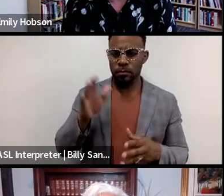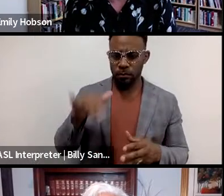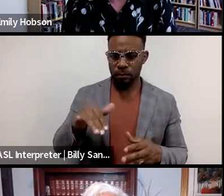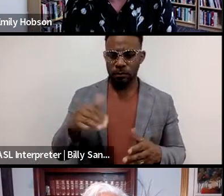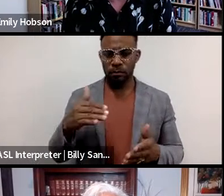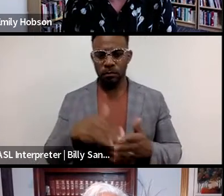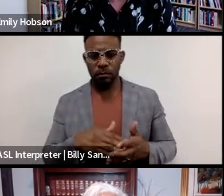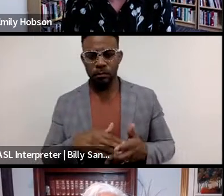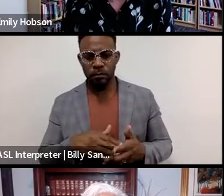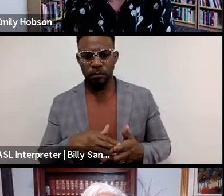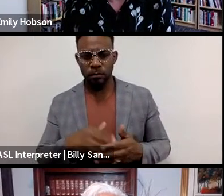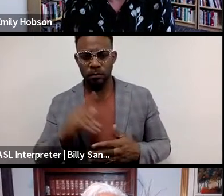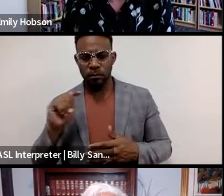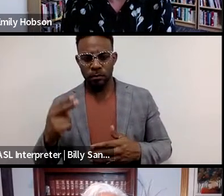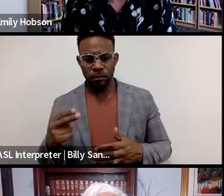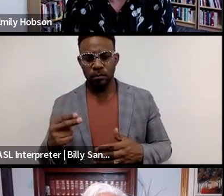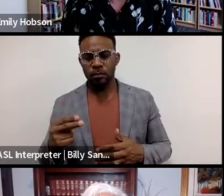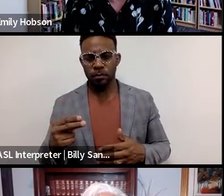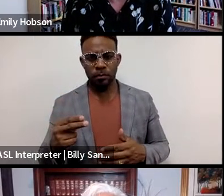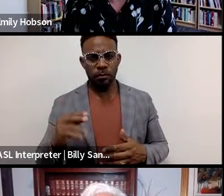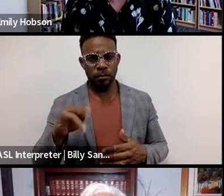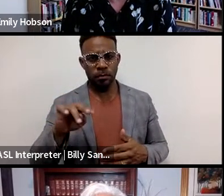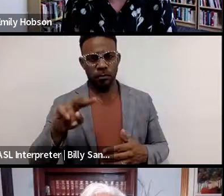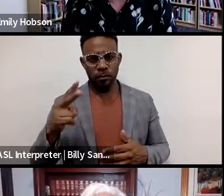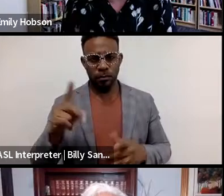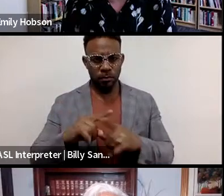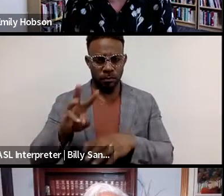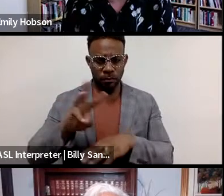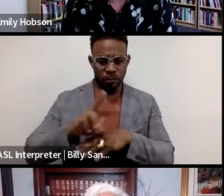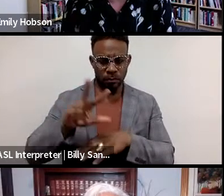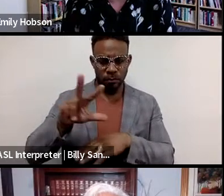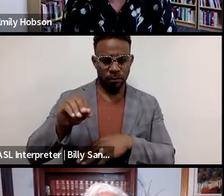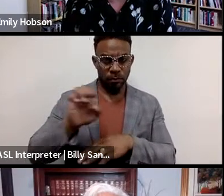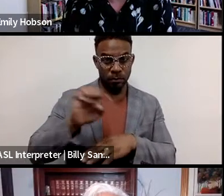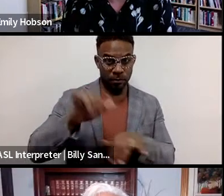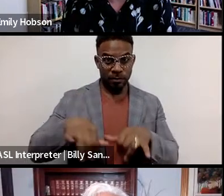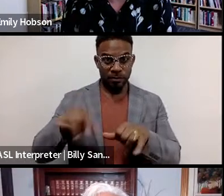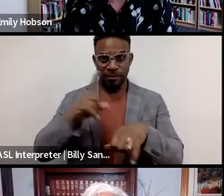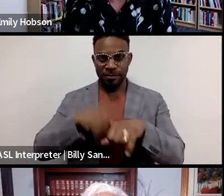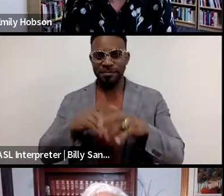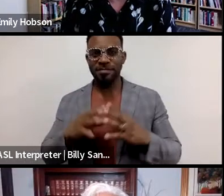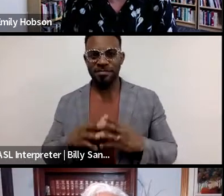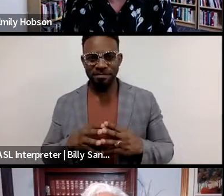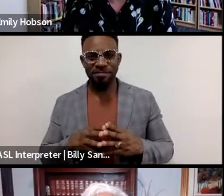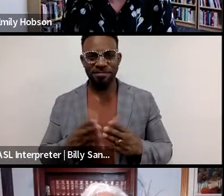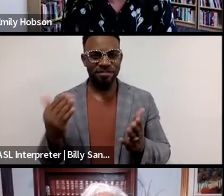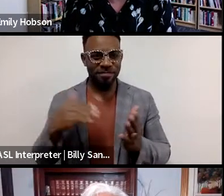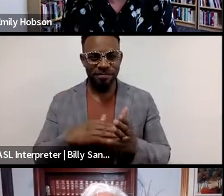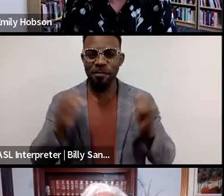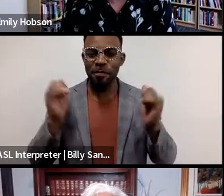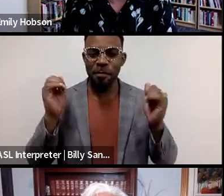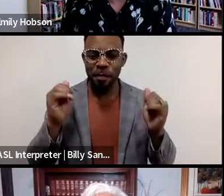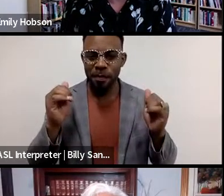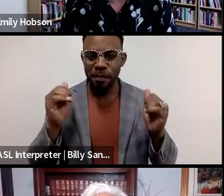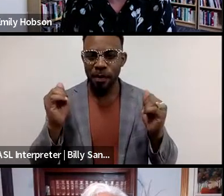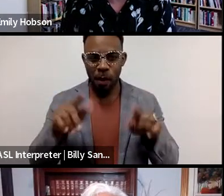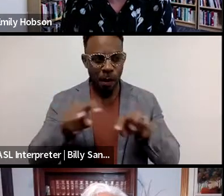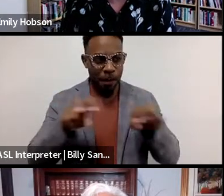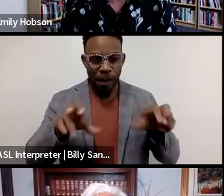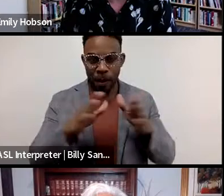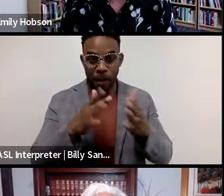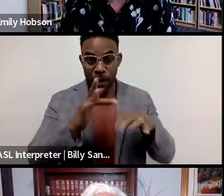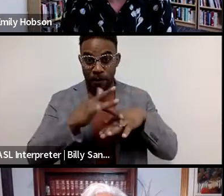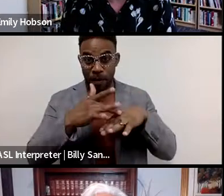again, Thursday, June 2nd, as always, 6:30 Eastern time. Again, all of our panelists' books